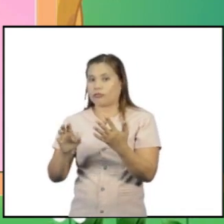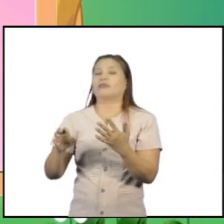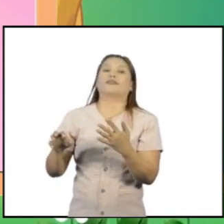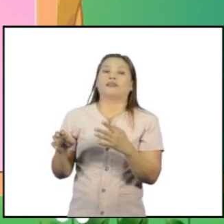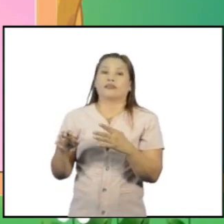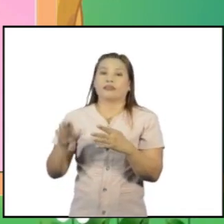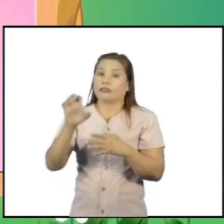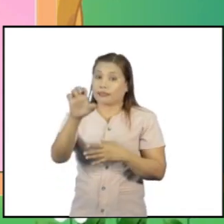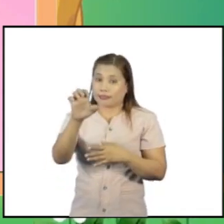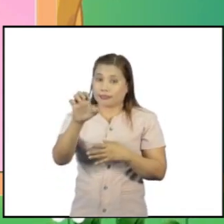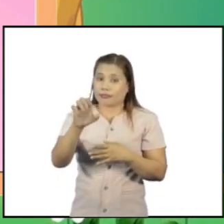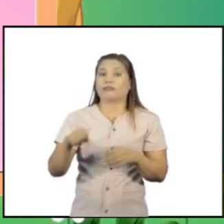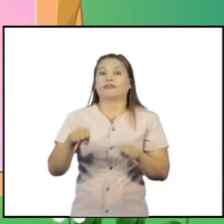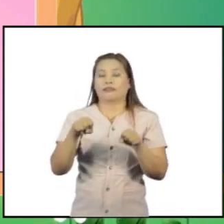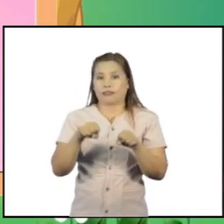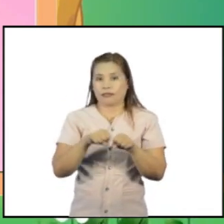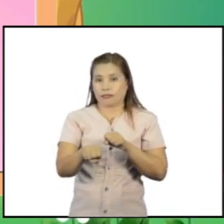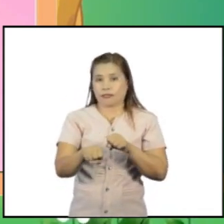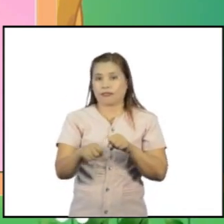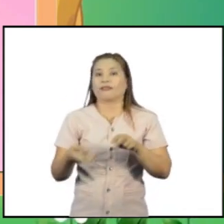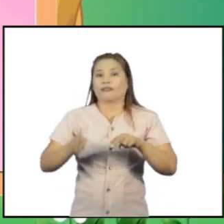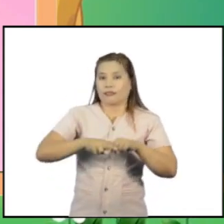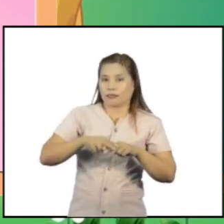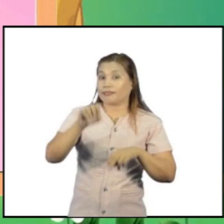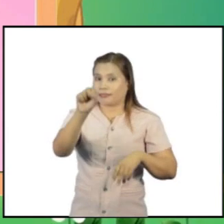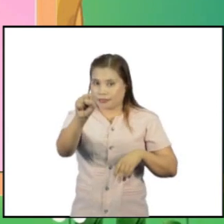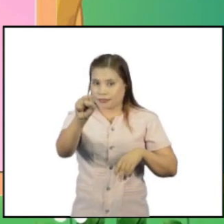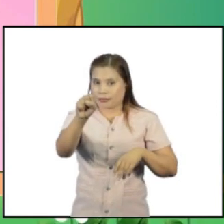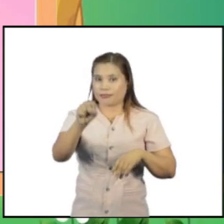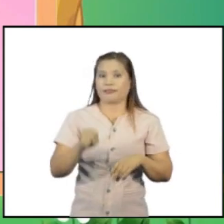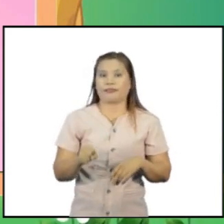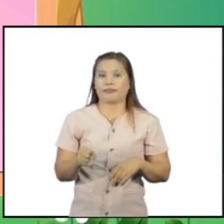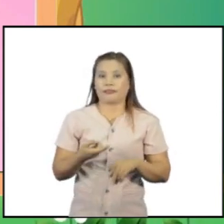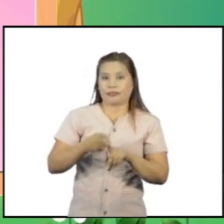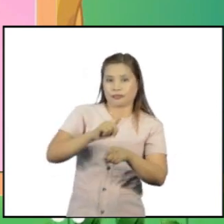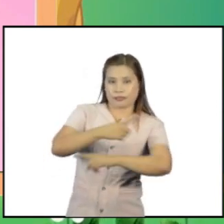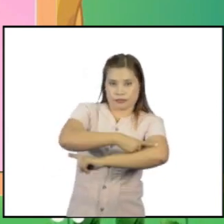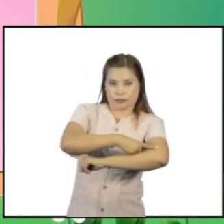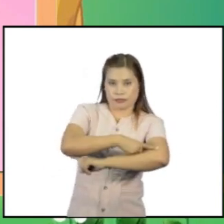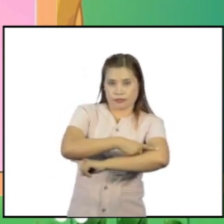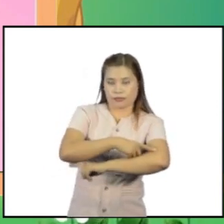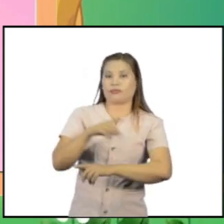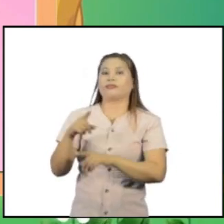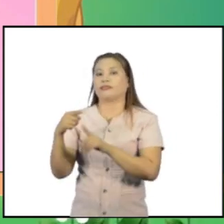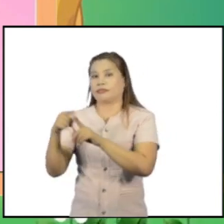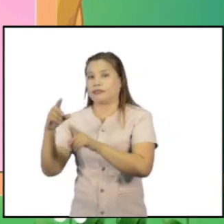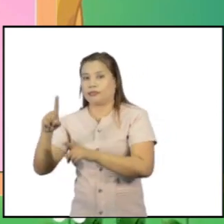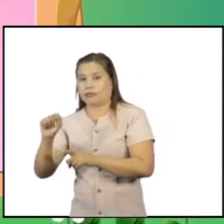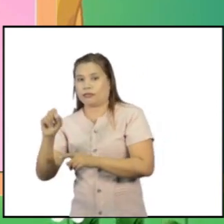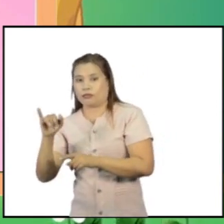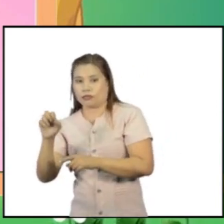letter E. So, we only add S. From day to